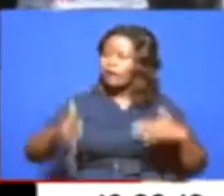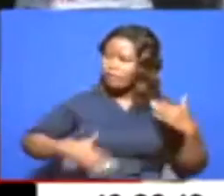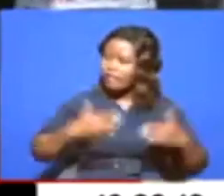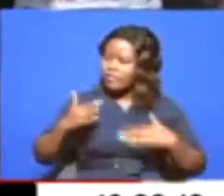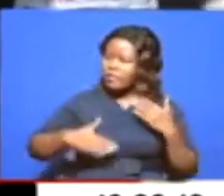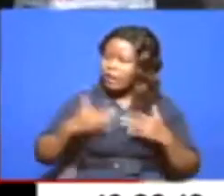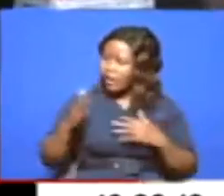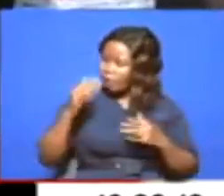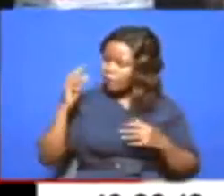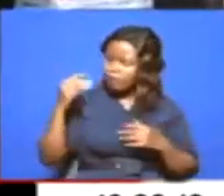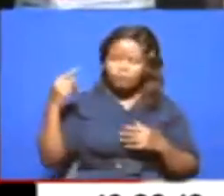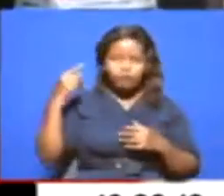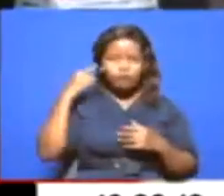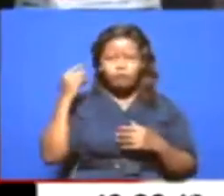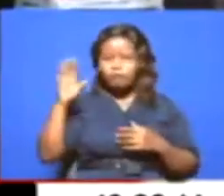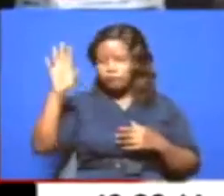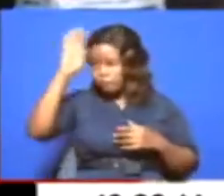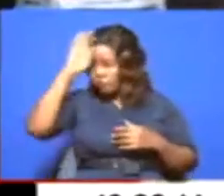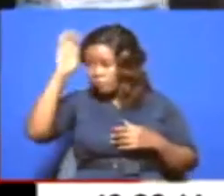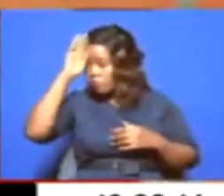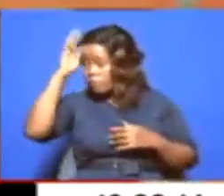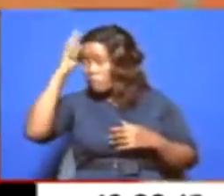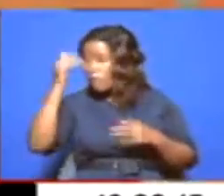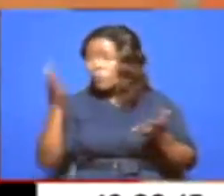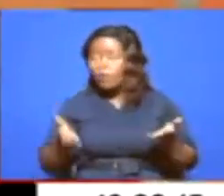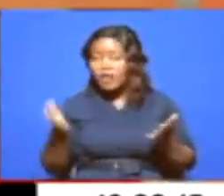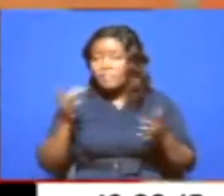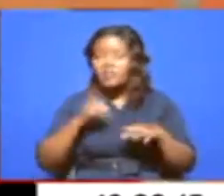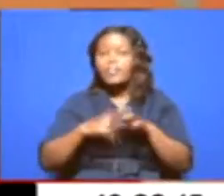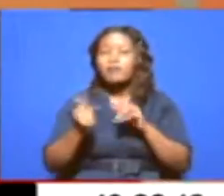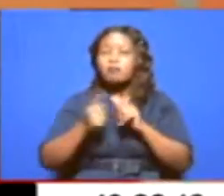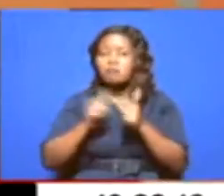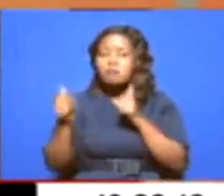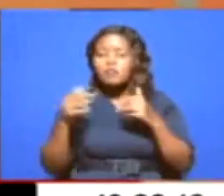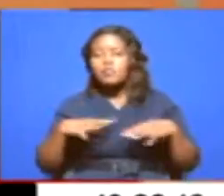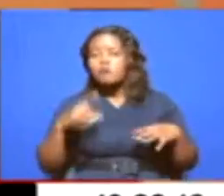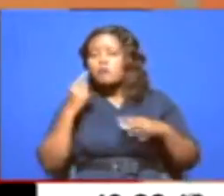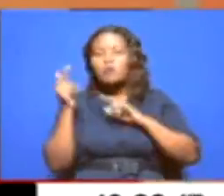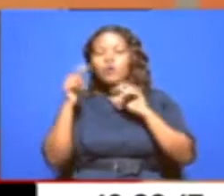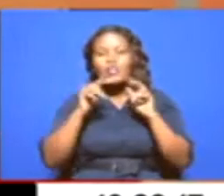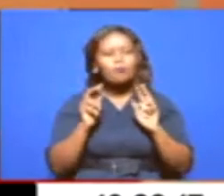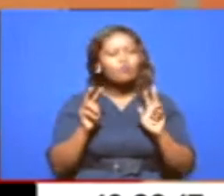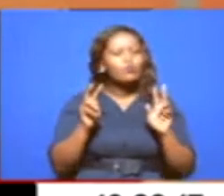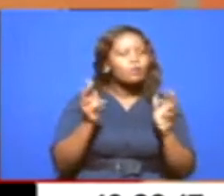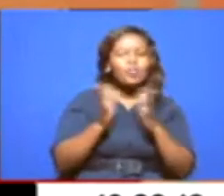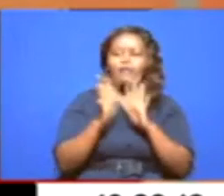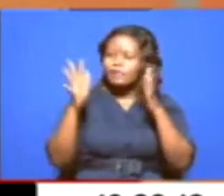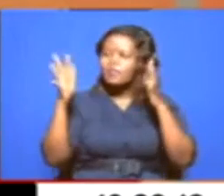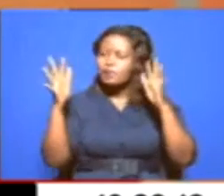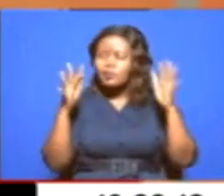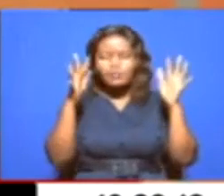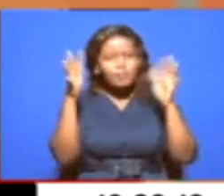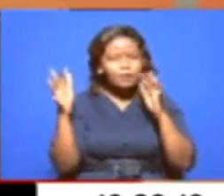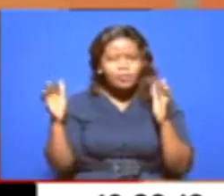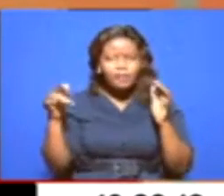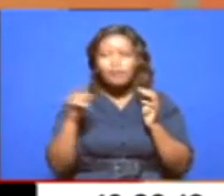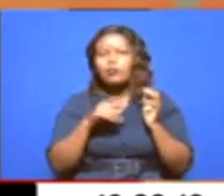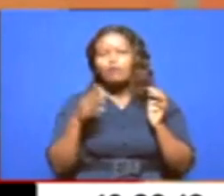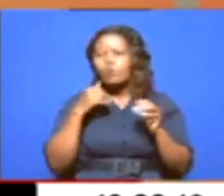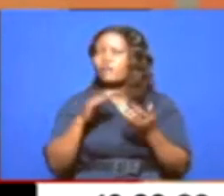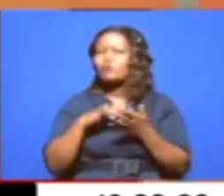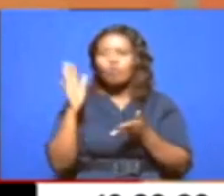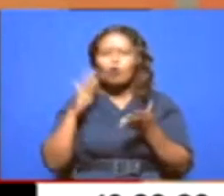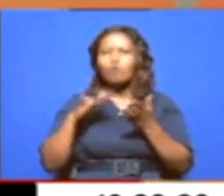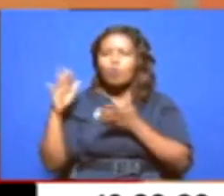to any competition, it is the turnout, it is the spectators that counts most. We want more people. Like over the weekend,